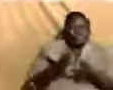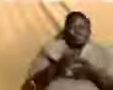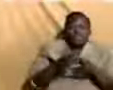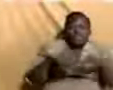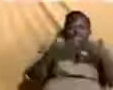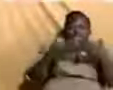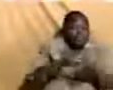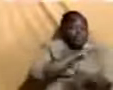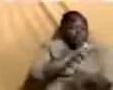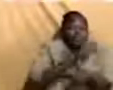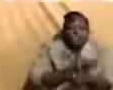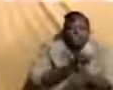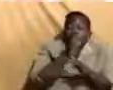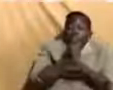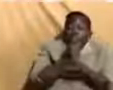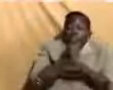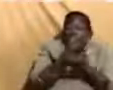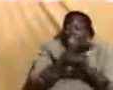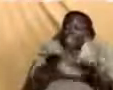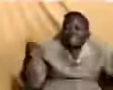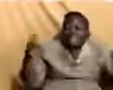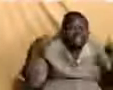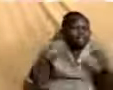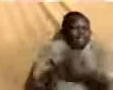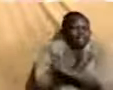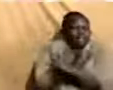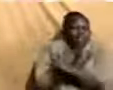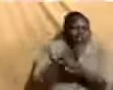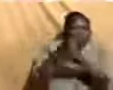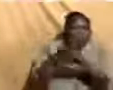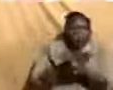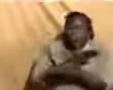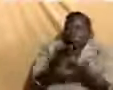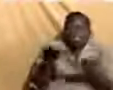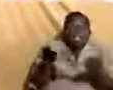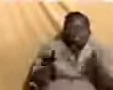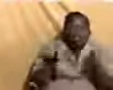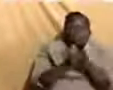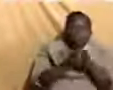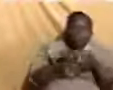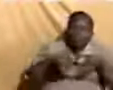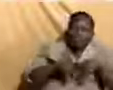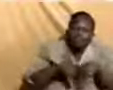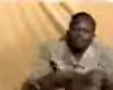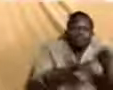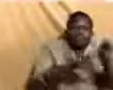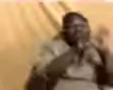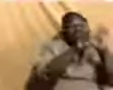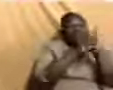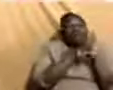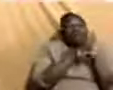power to do anything different from only in accordance with this Constitution.